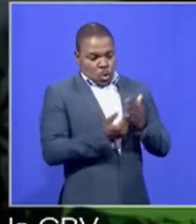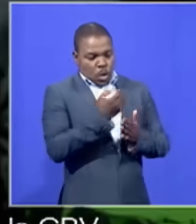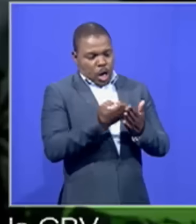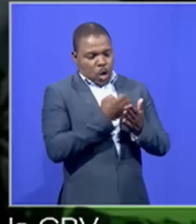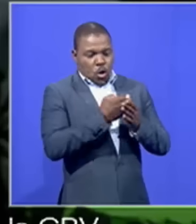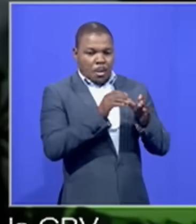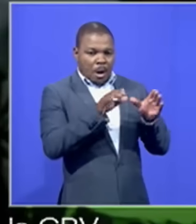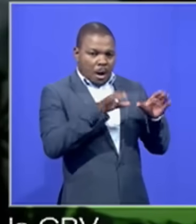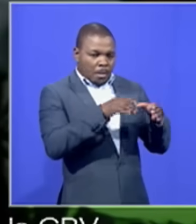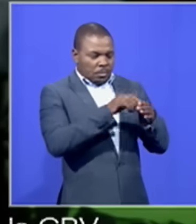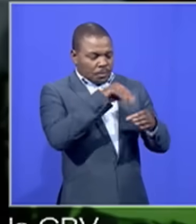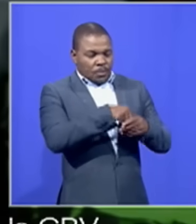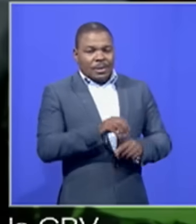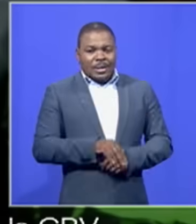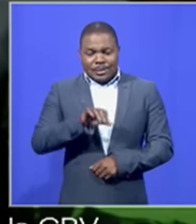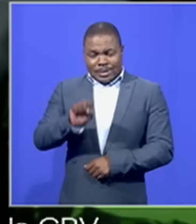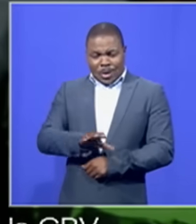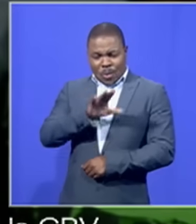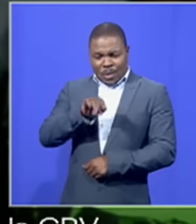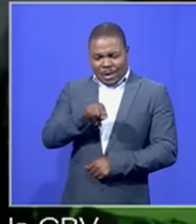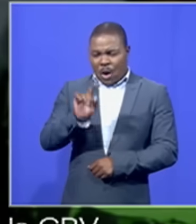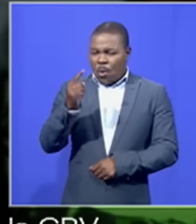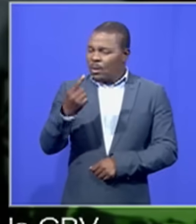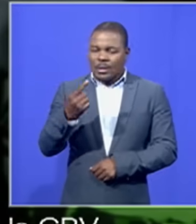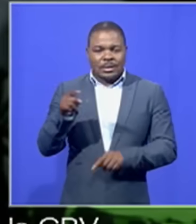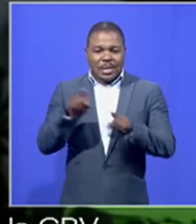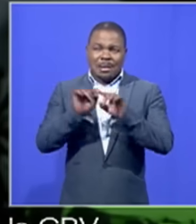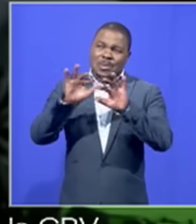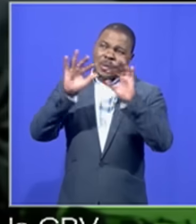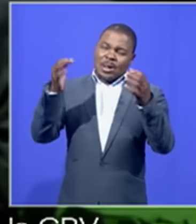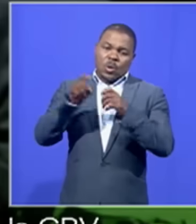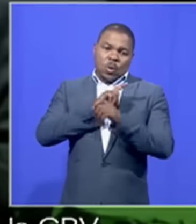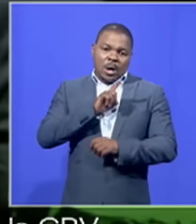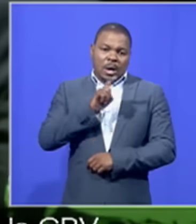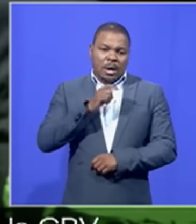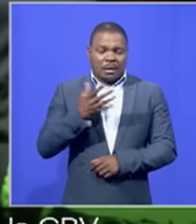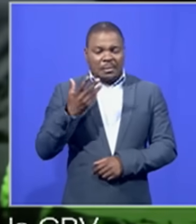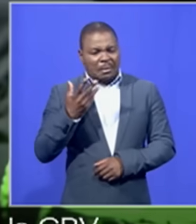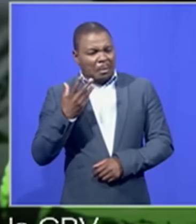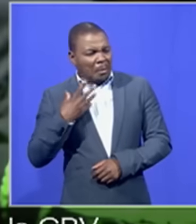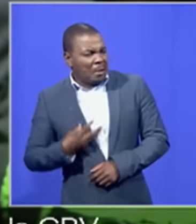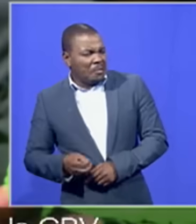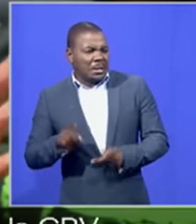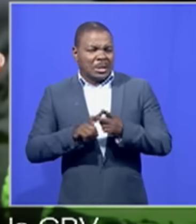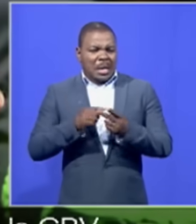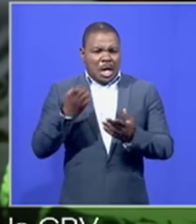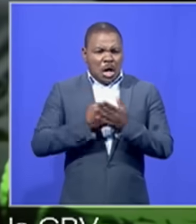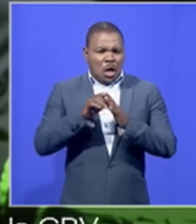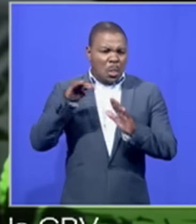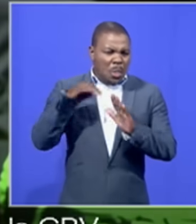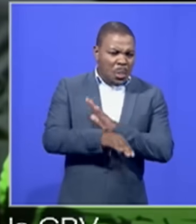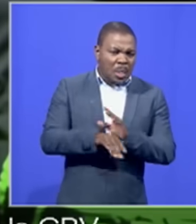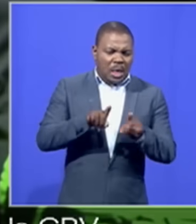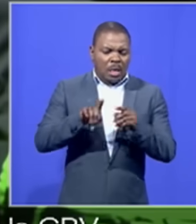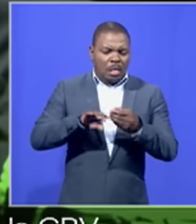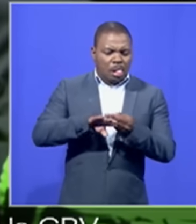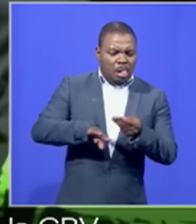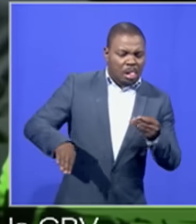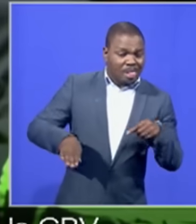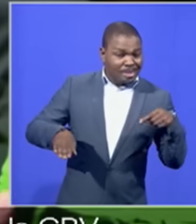not a South African issue. It is a global issue where there's poverty, where there's collapsing economies and democracy, where there's